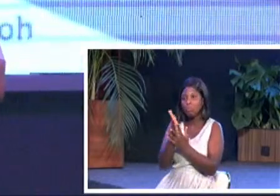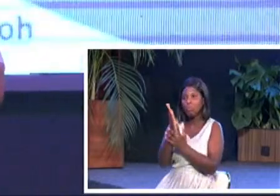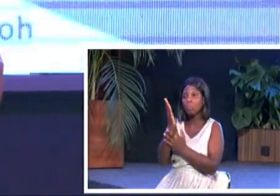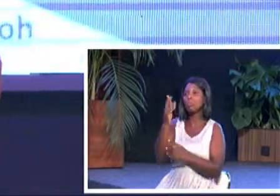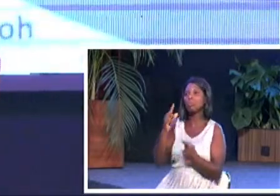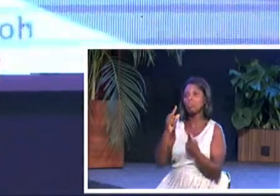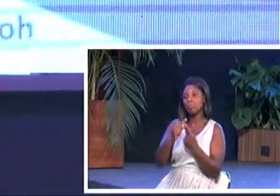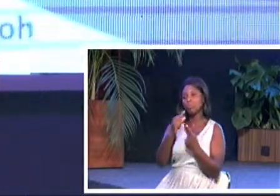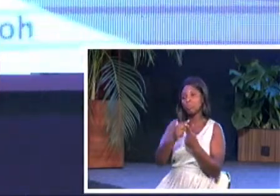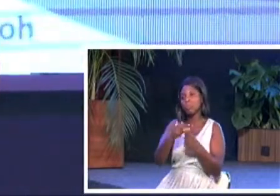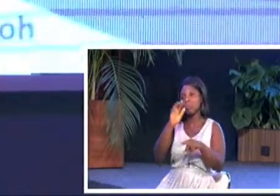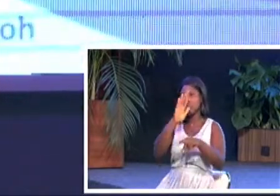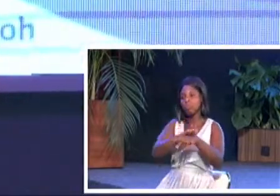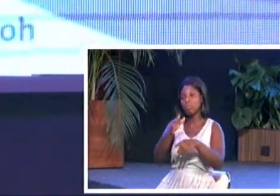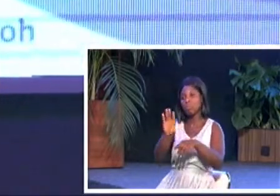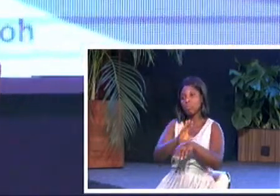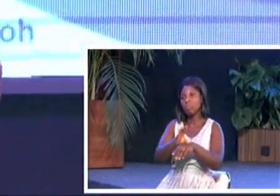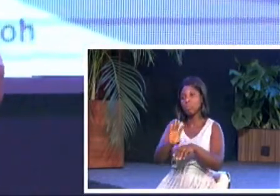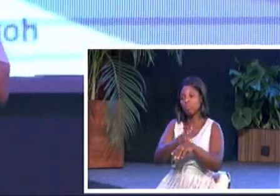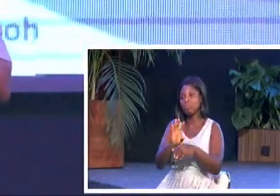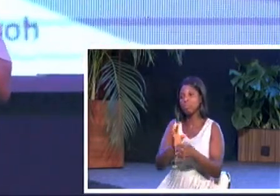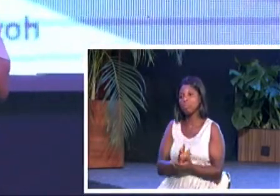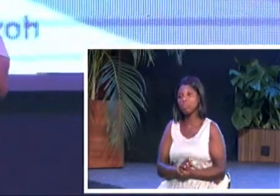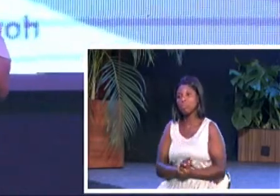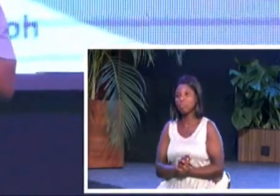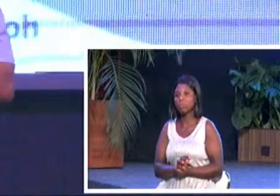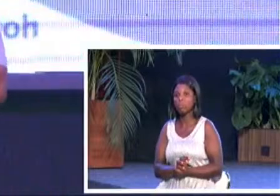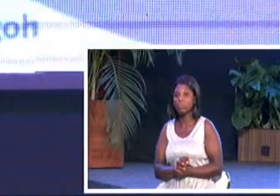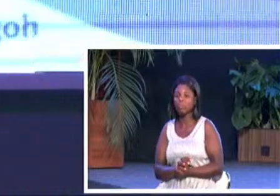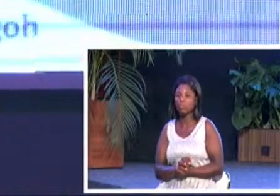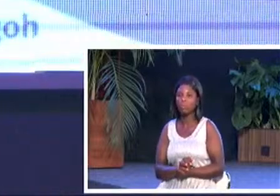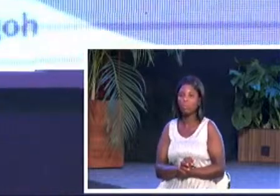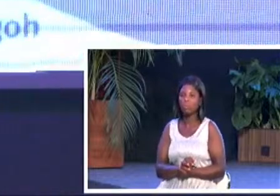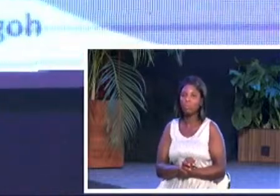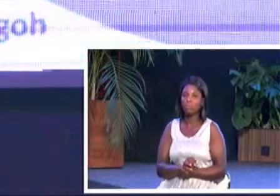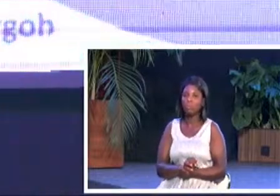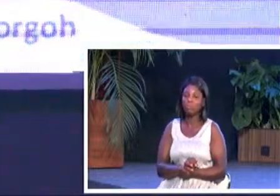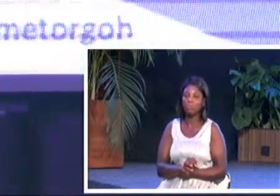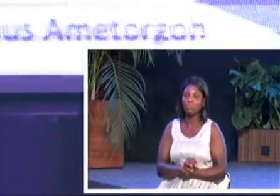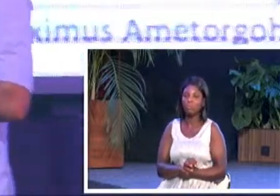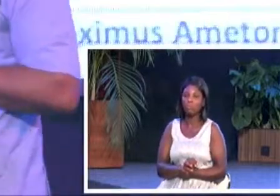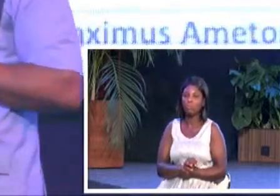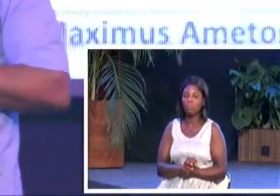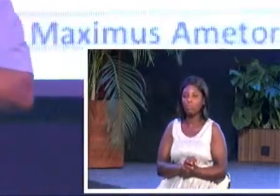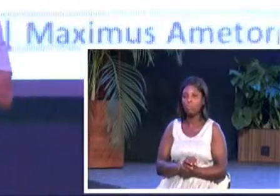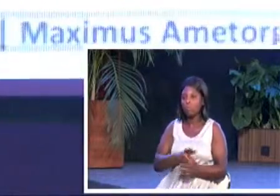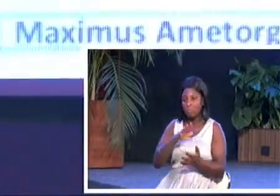color, it doesn't look well or legible enough. This is somebody's skill.